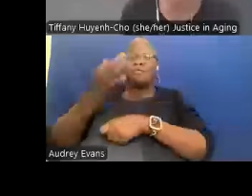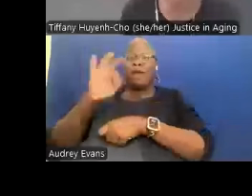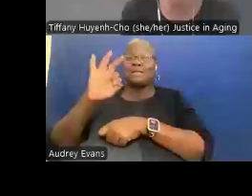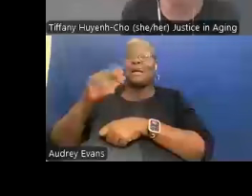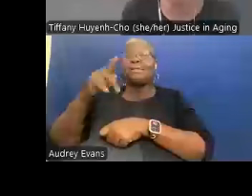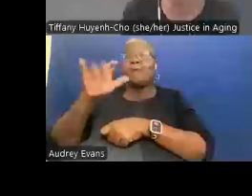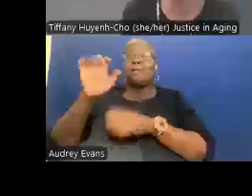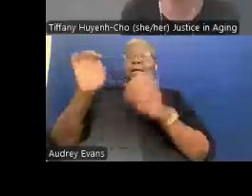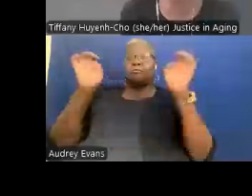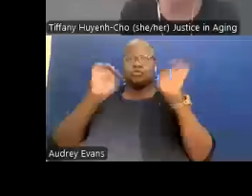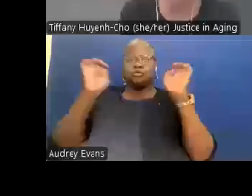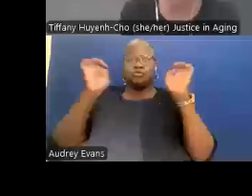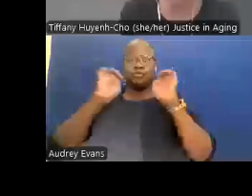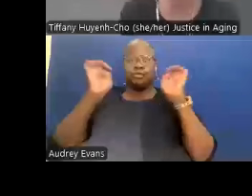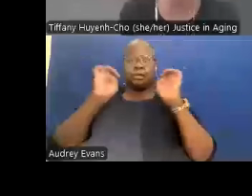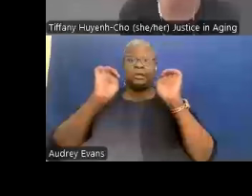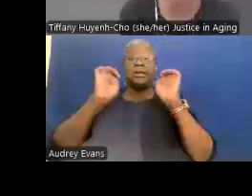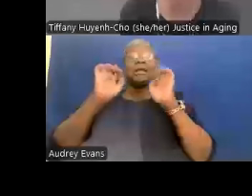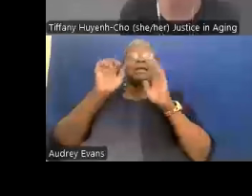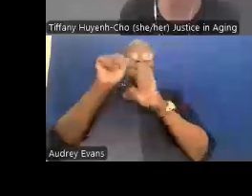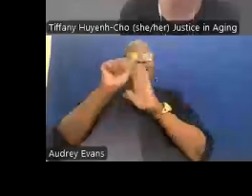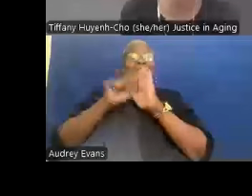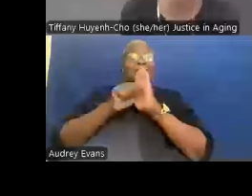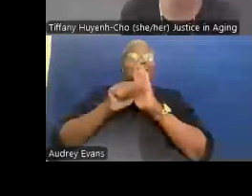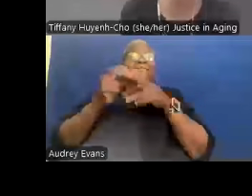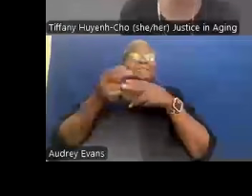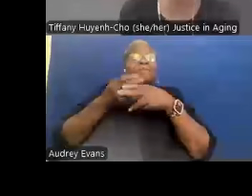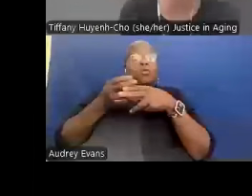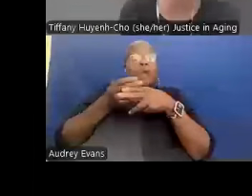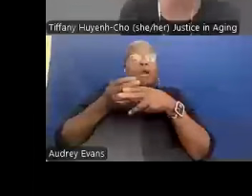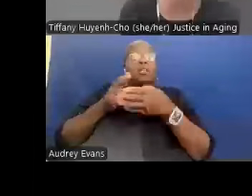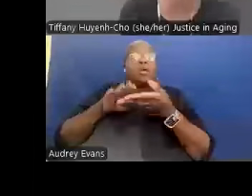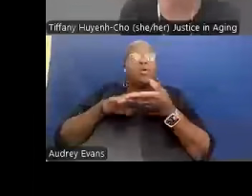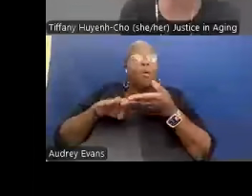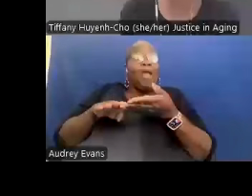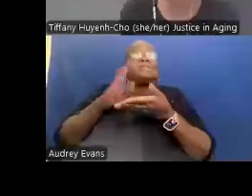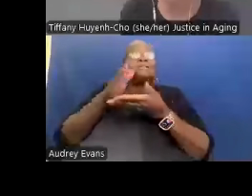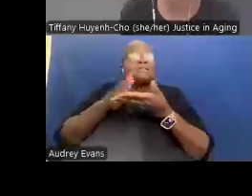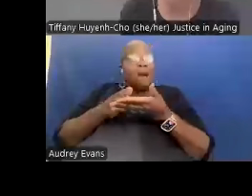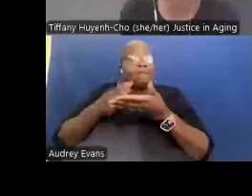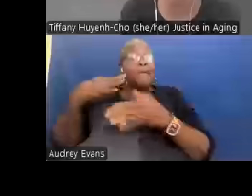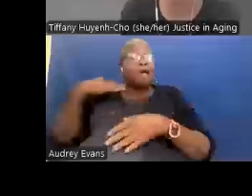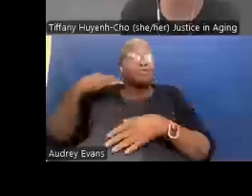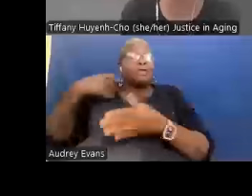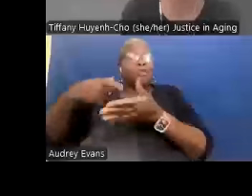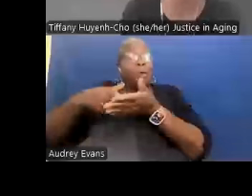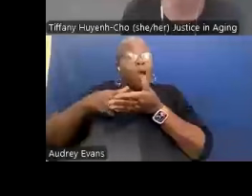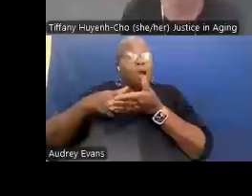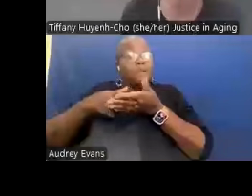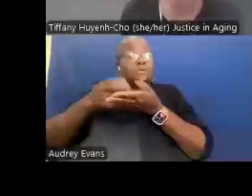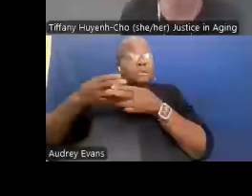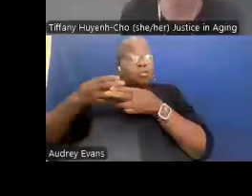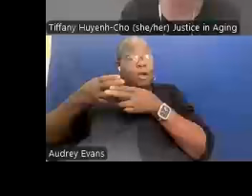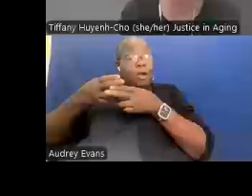health emergency. States temporarily waived some Medicaid eligibility requirements and